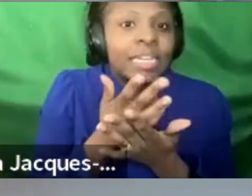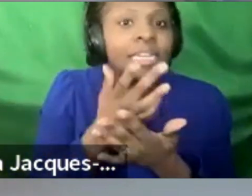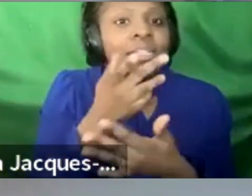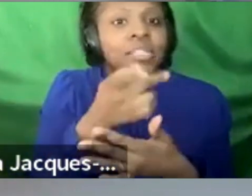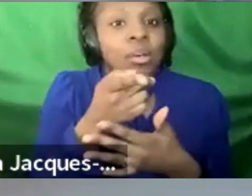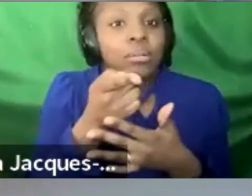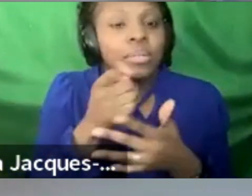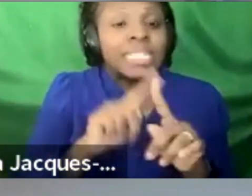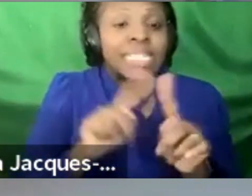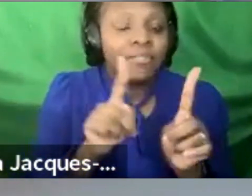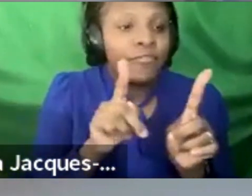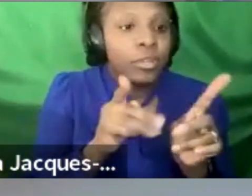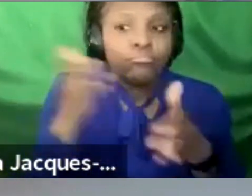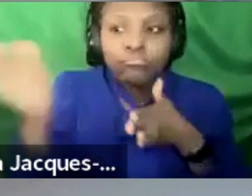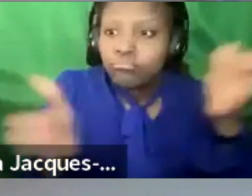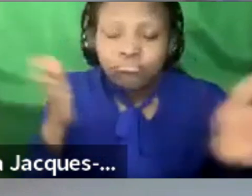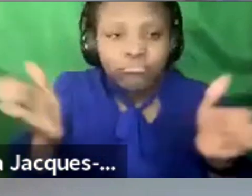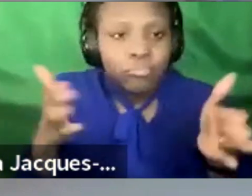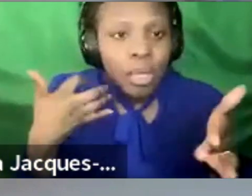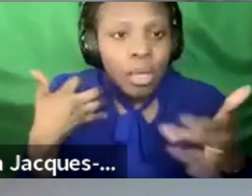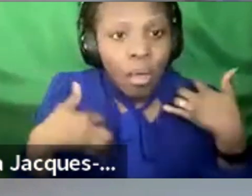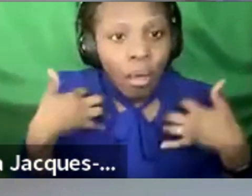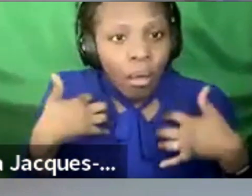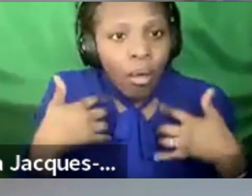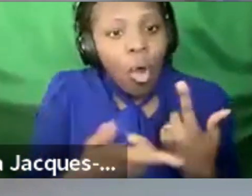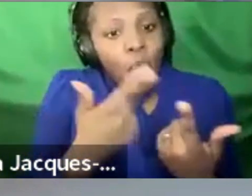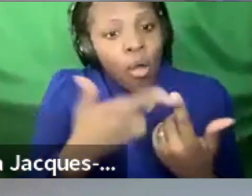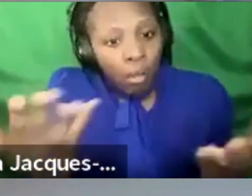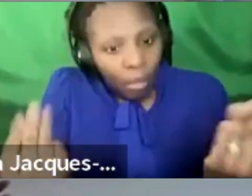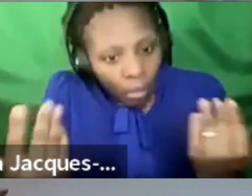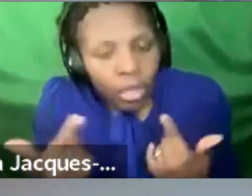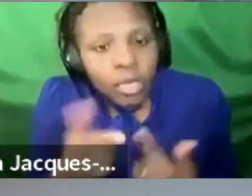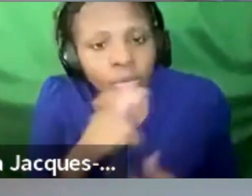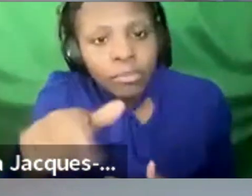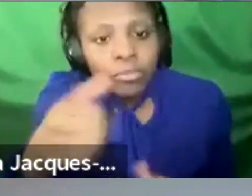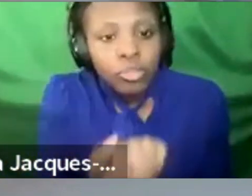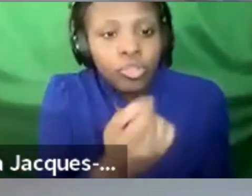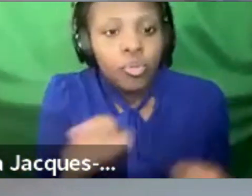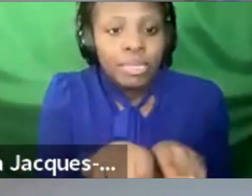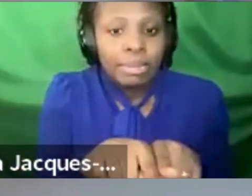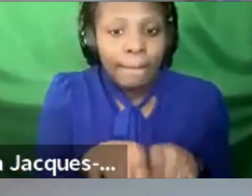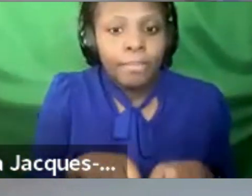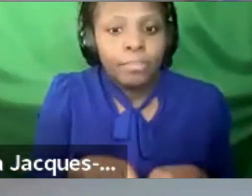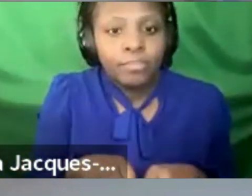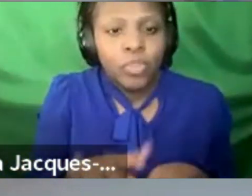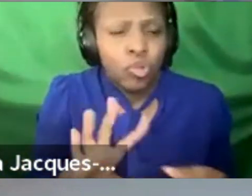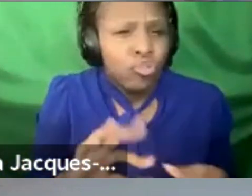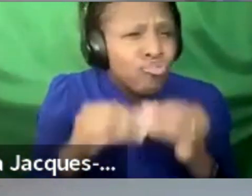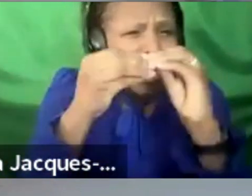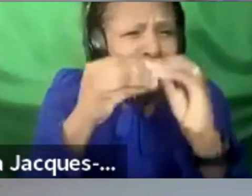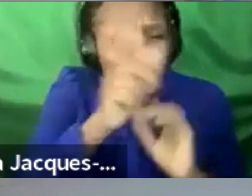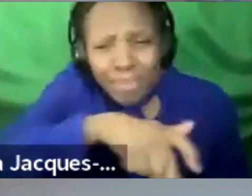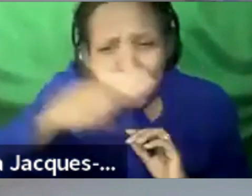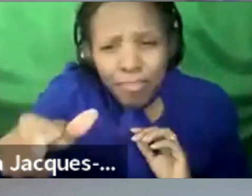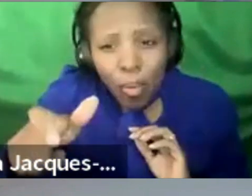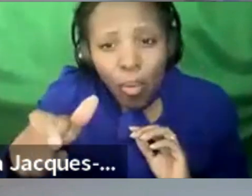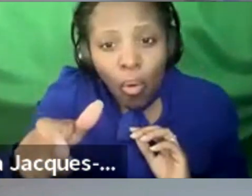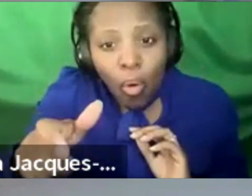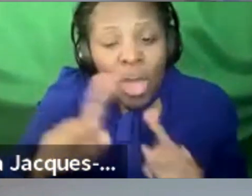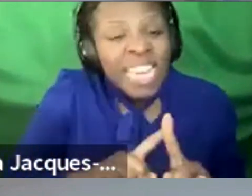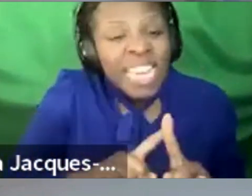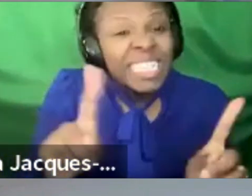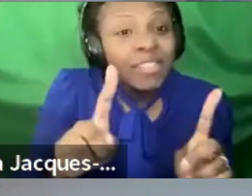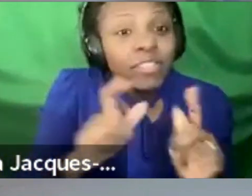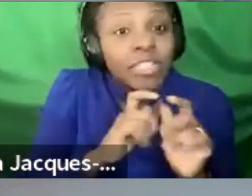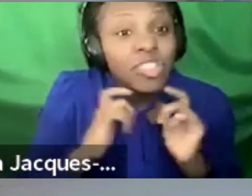as they possibly can, and encouraging other people to do so. So there's a whole bunch of creatives who are all taking on different